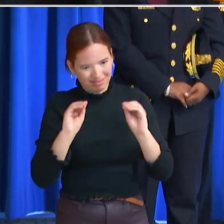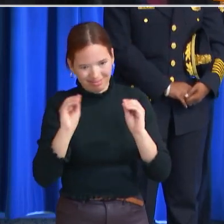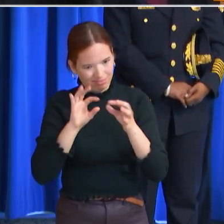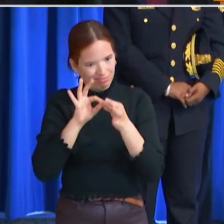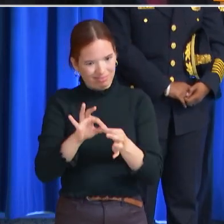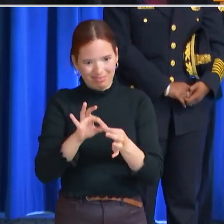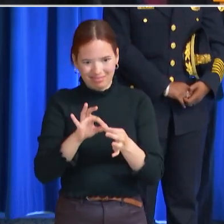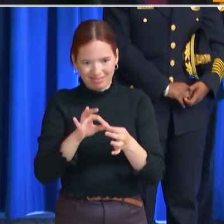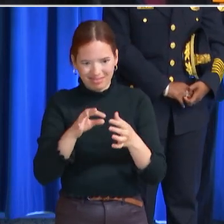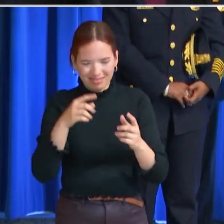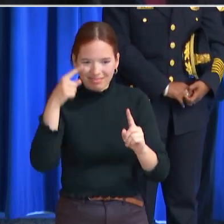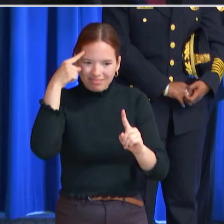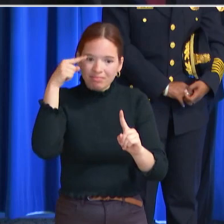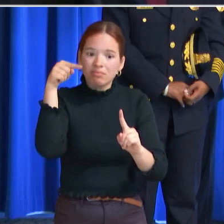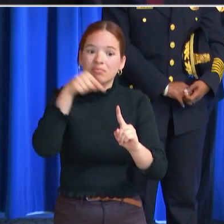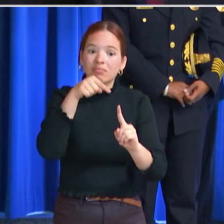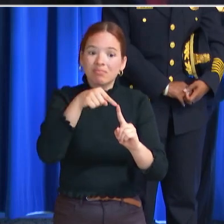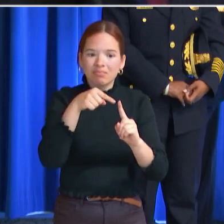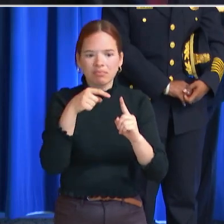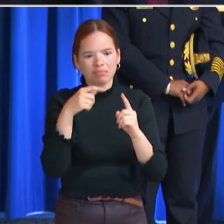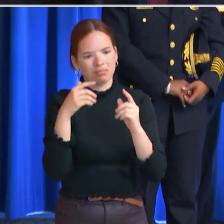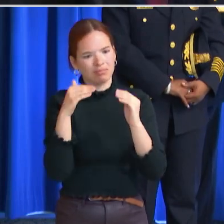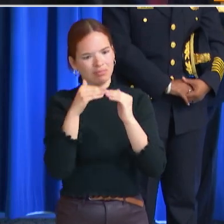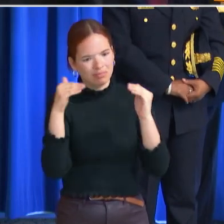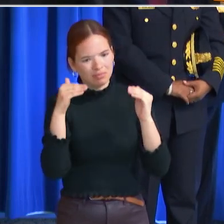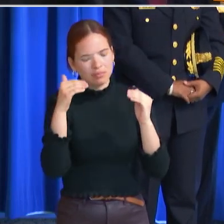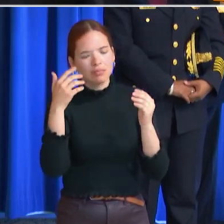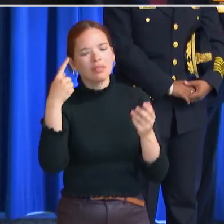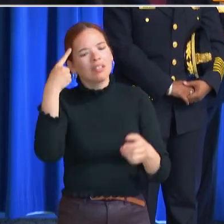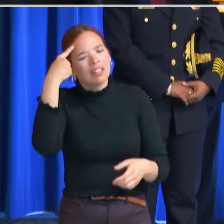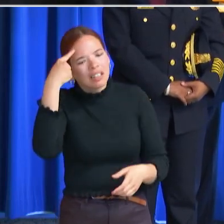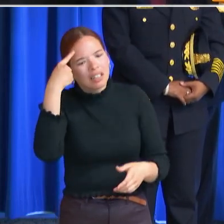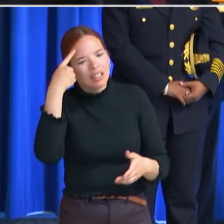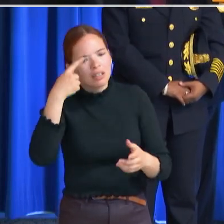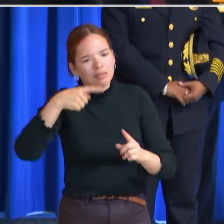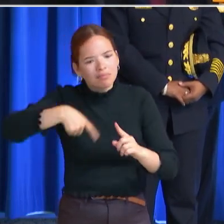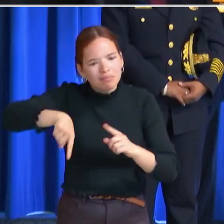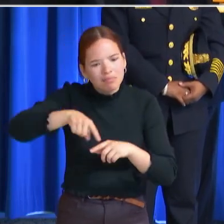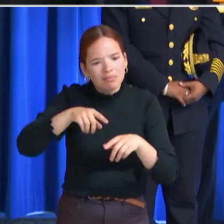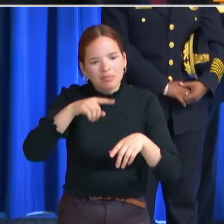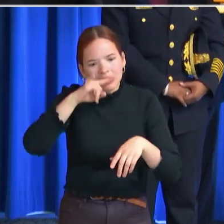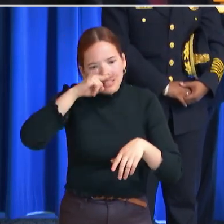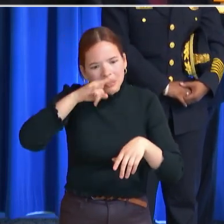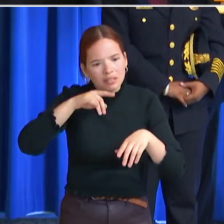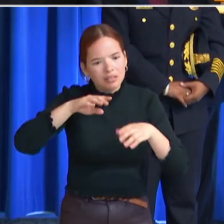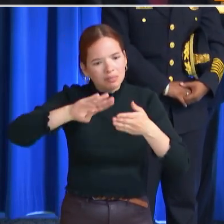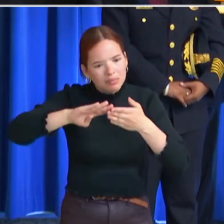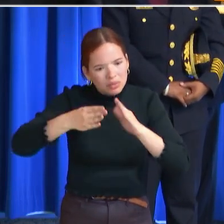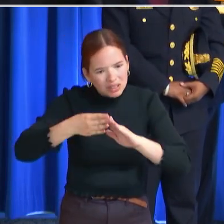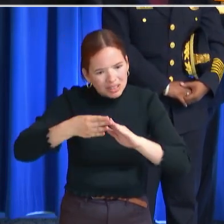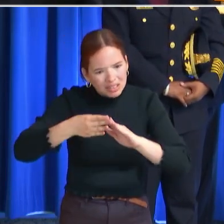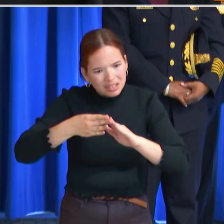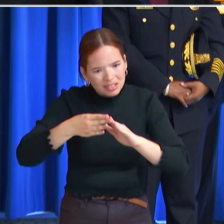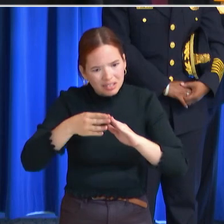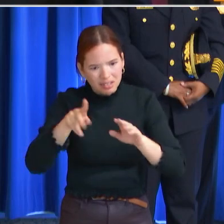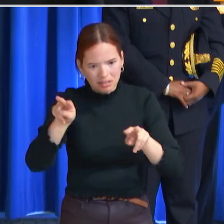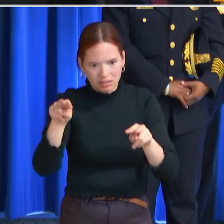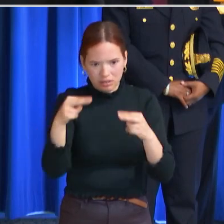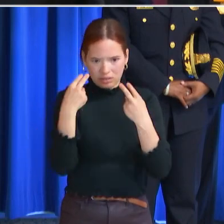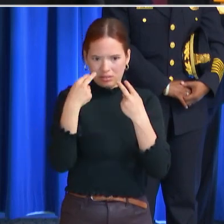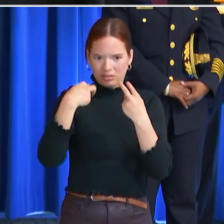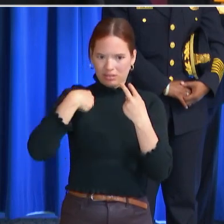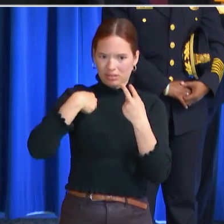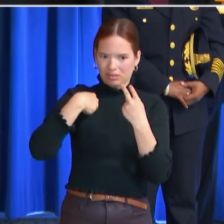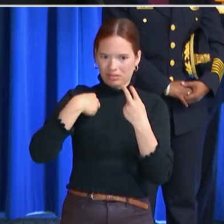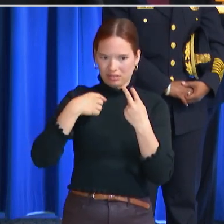mission, the next level for me. I'm thinking again about the kids that are in community who look at Chief Conte, and there are a lot of them that do. As a matter of fact, when I